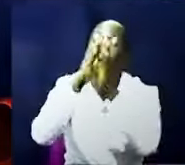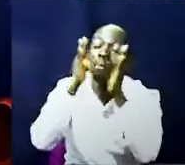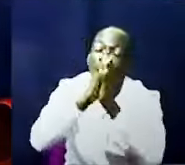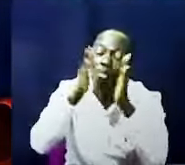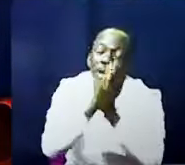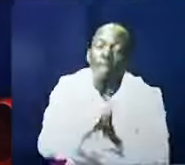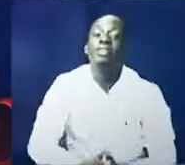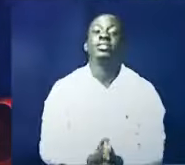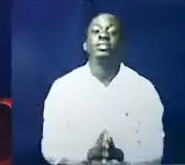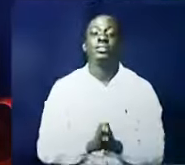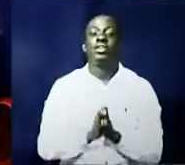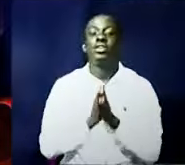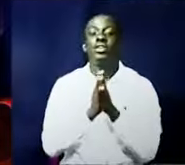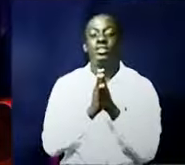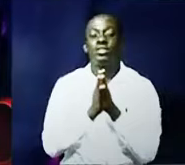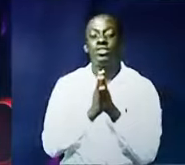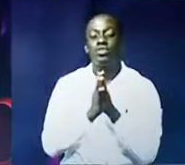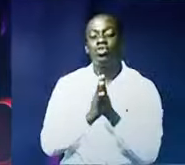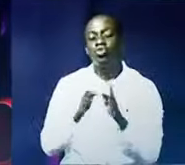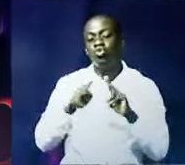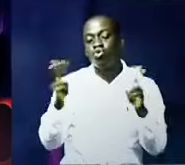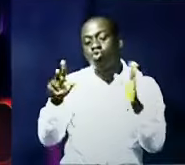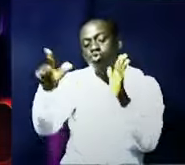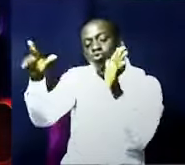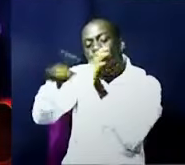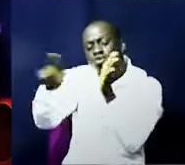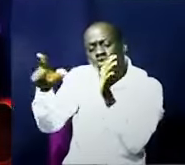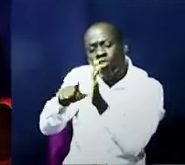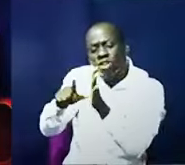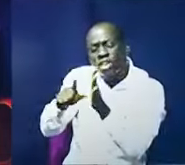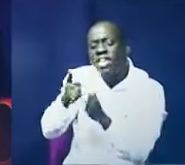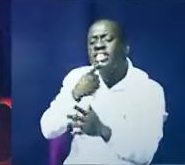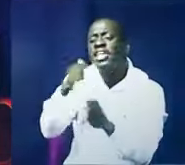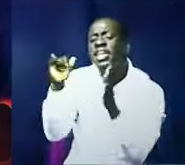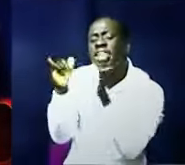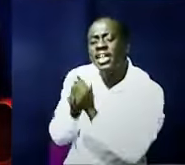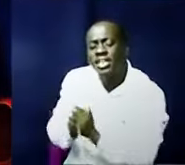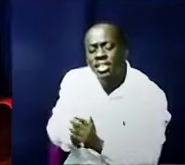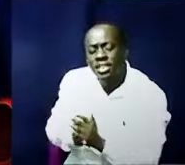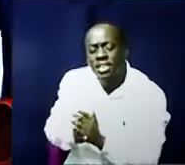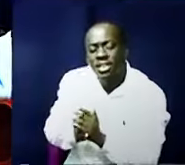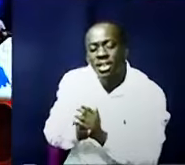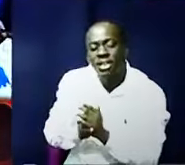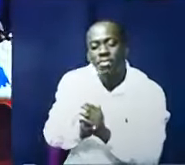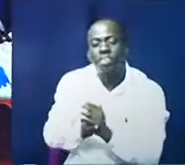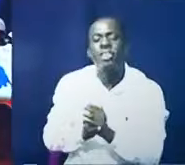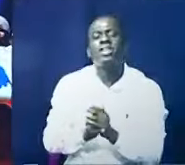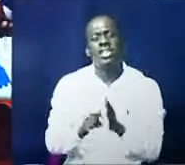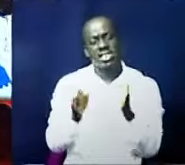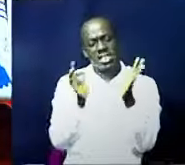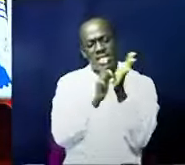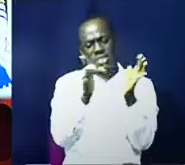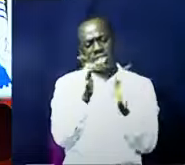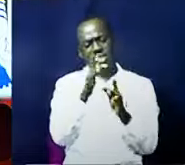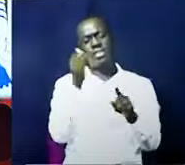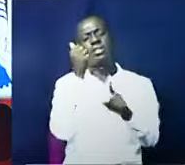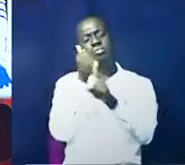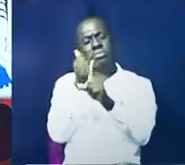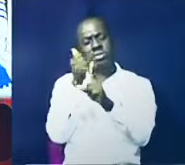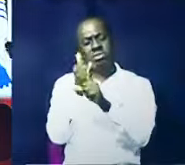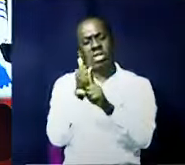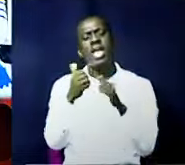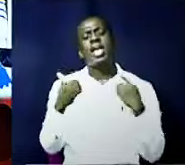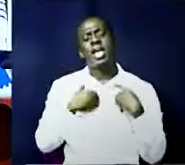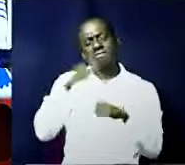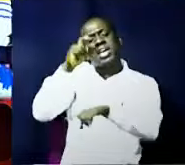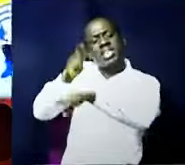And then, so this Luke is trying to bring to mind the fact that he spent some time. Because he says, when